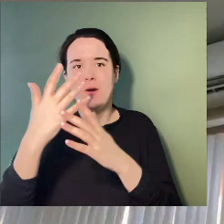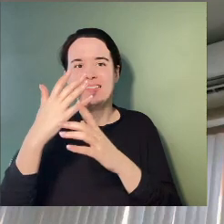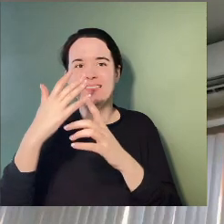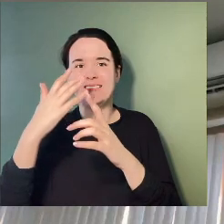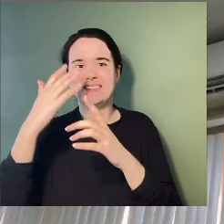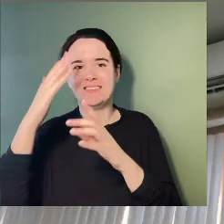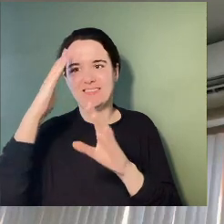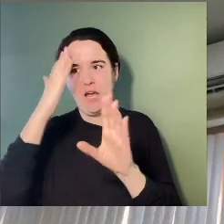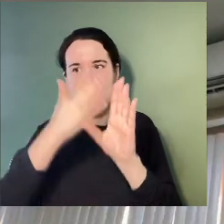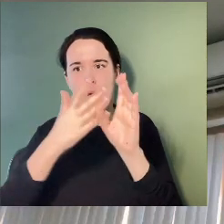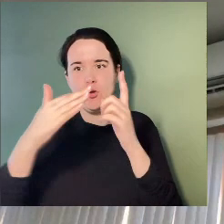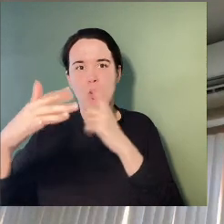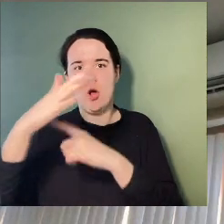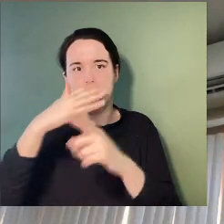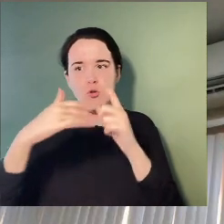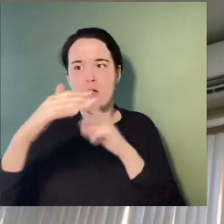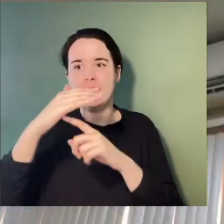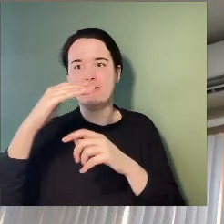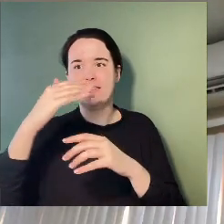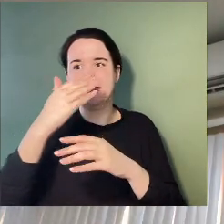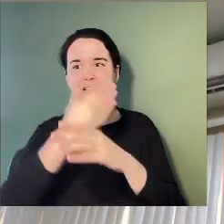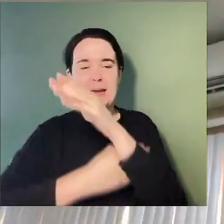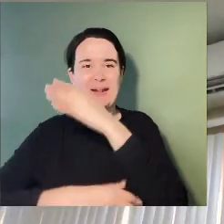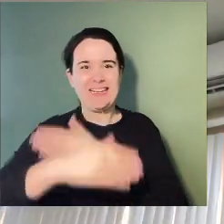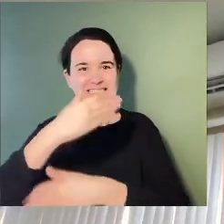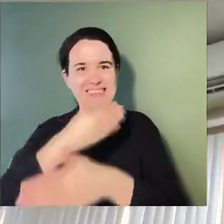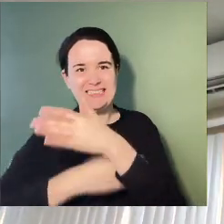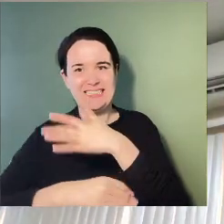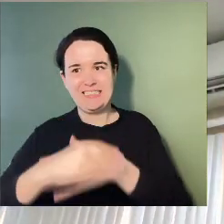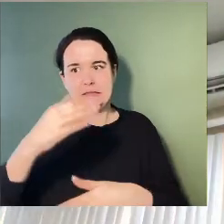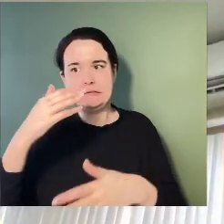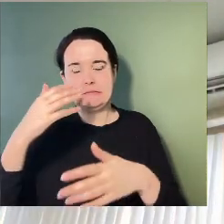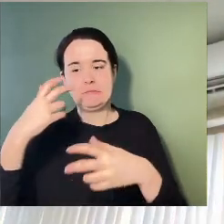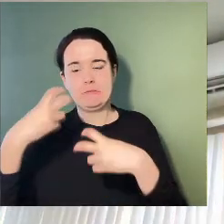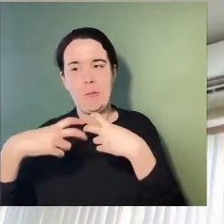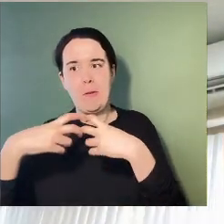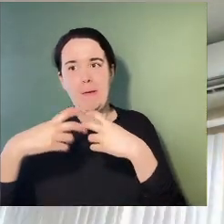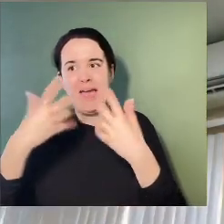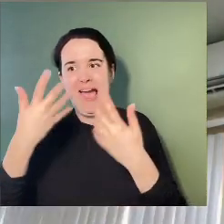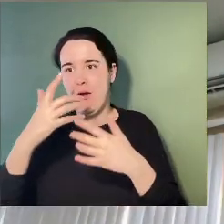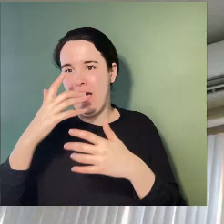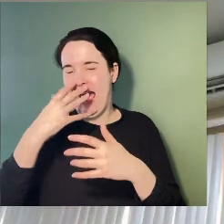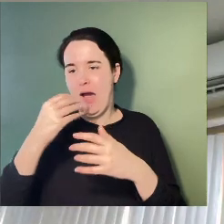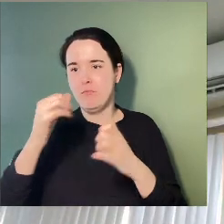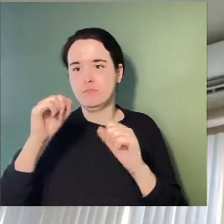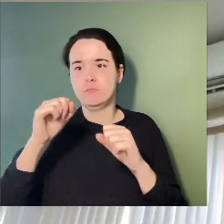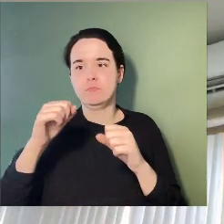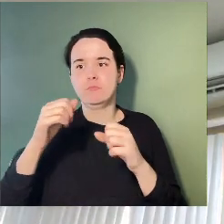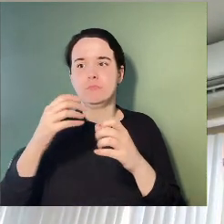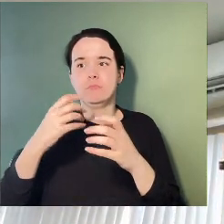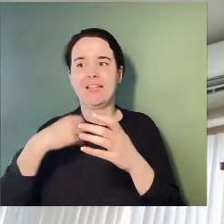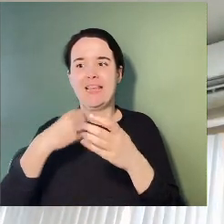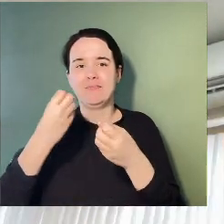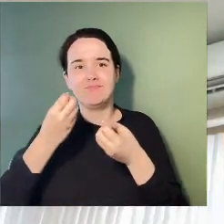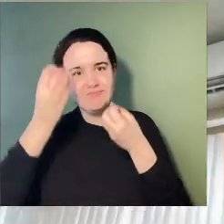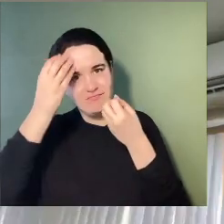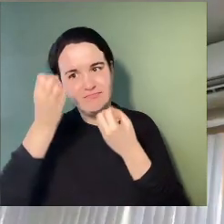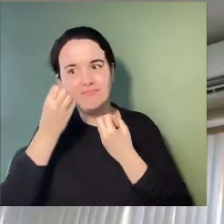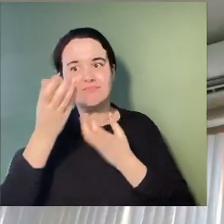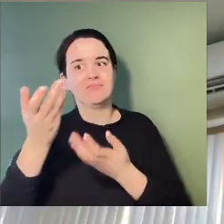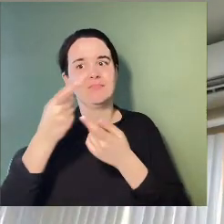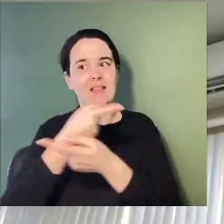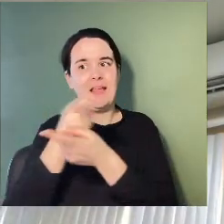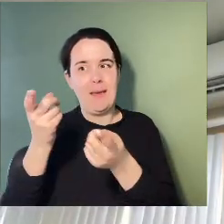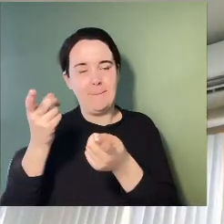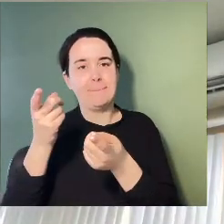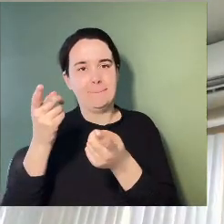psychosocial disabilities? How can we tackle the matter of disenfranchised people, most importantly, persons with intellectual or developmental and